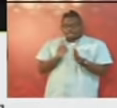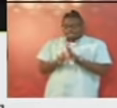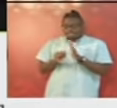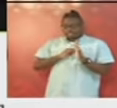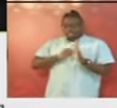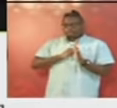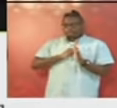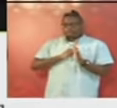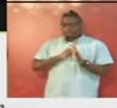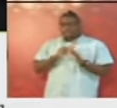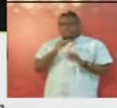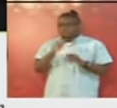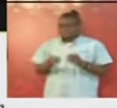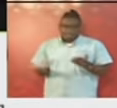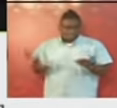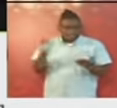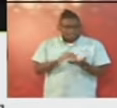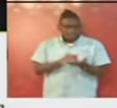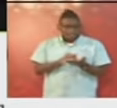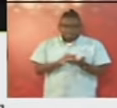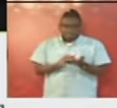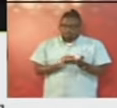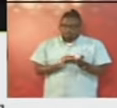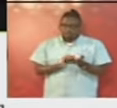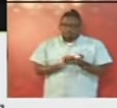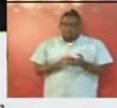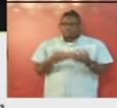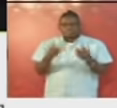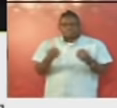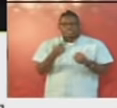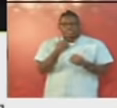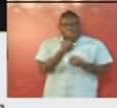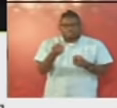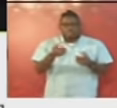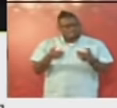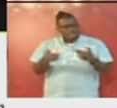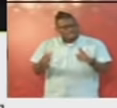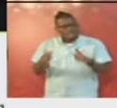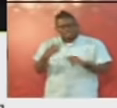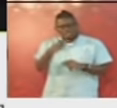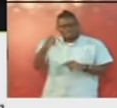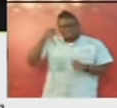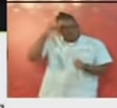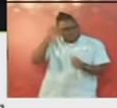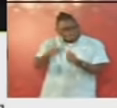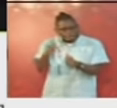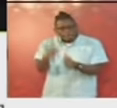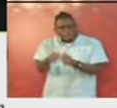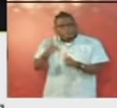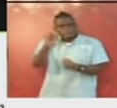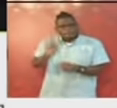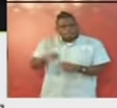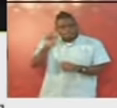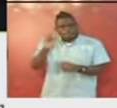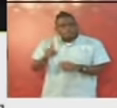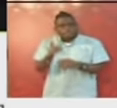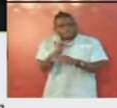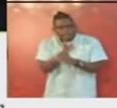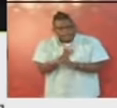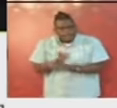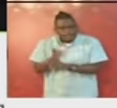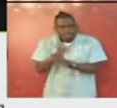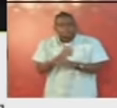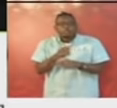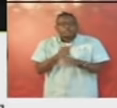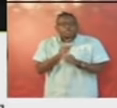on World Suicide Awareness Day, let us be reminded that we must take care to ensure that persons